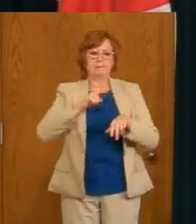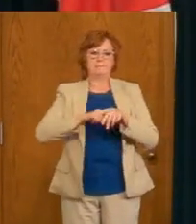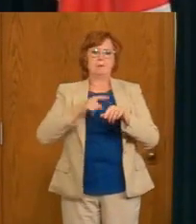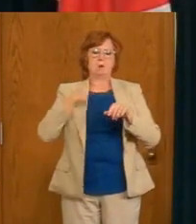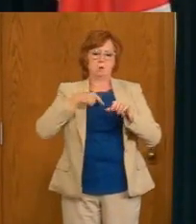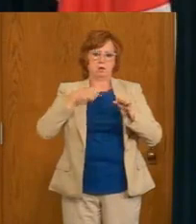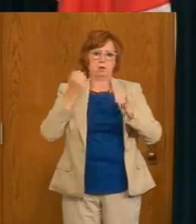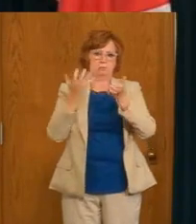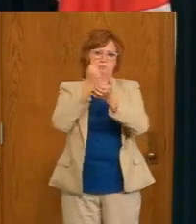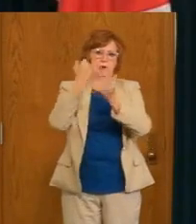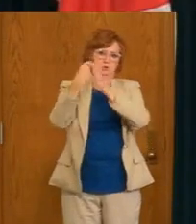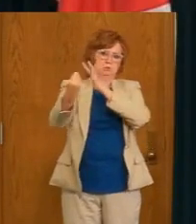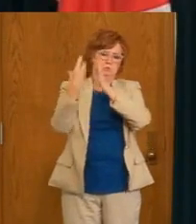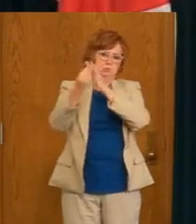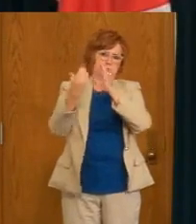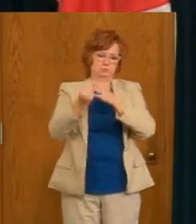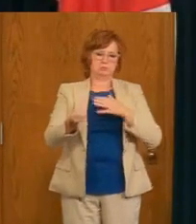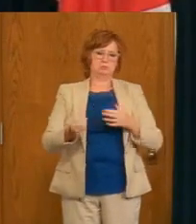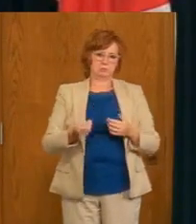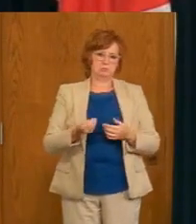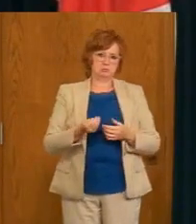have as we enjoy the summer.